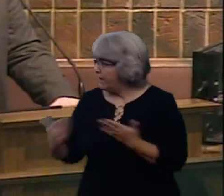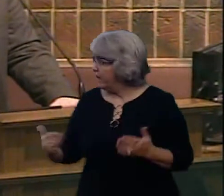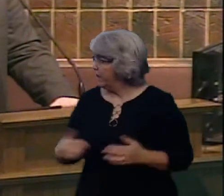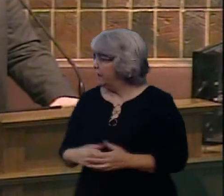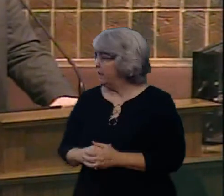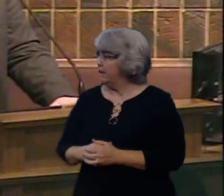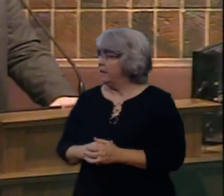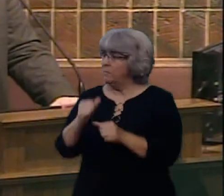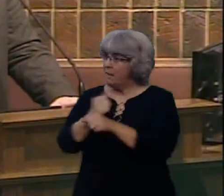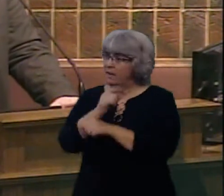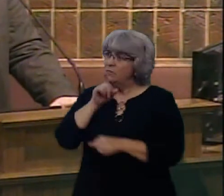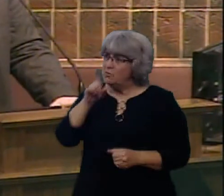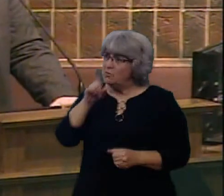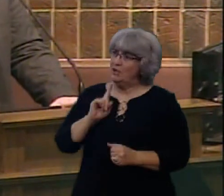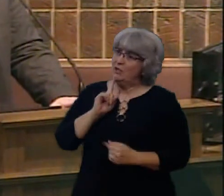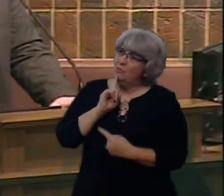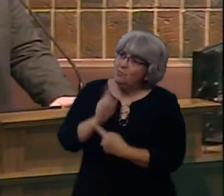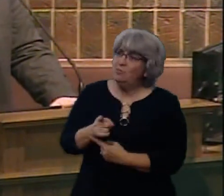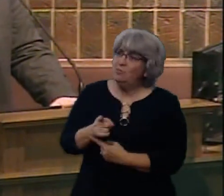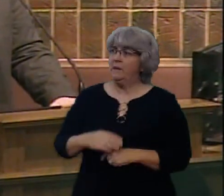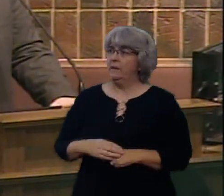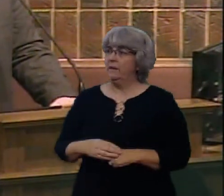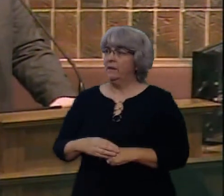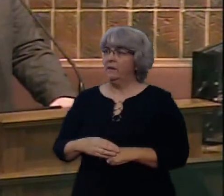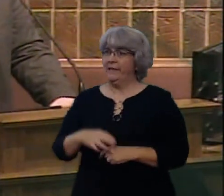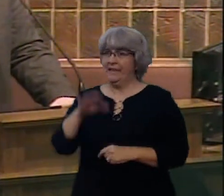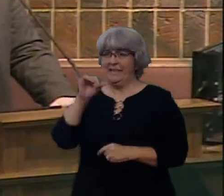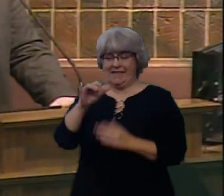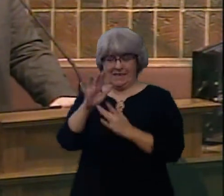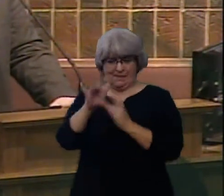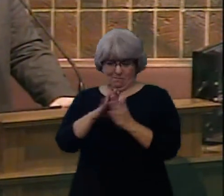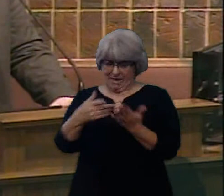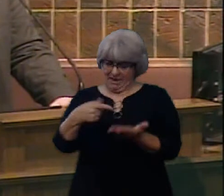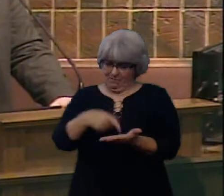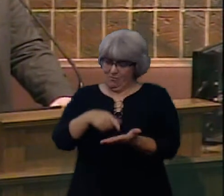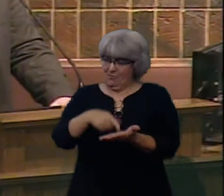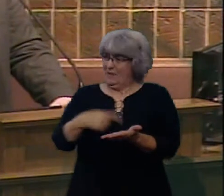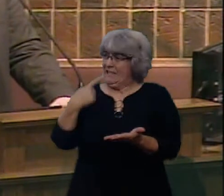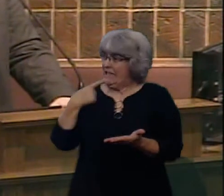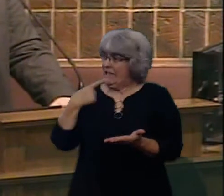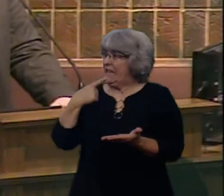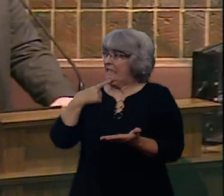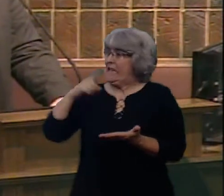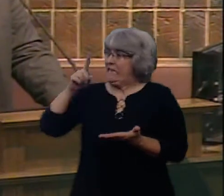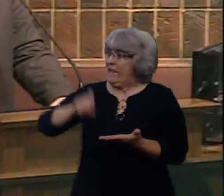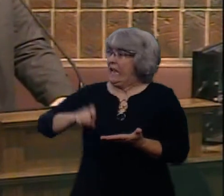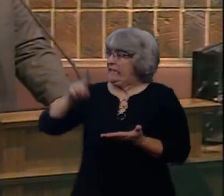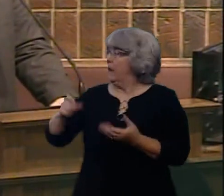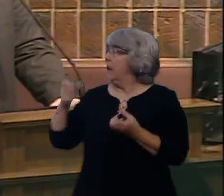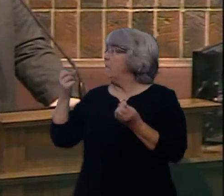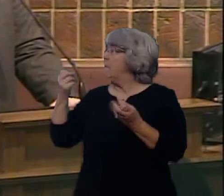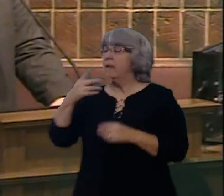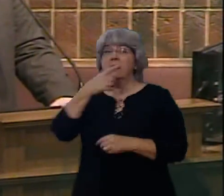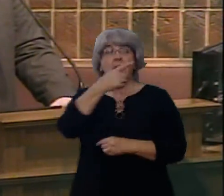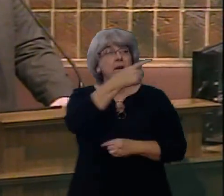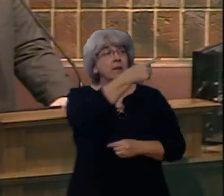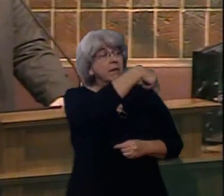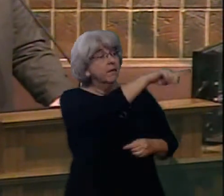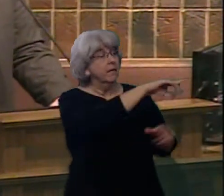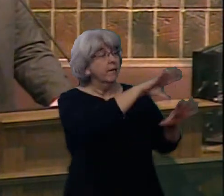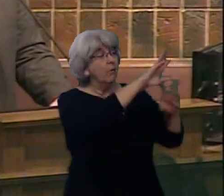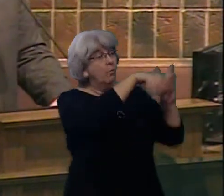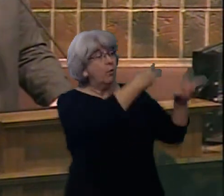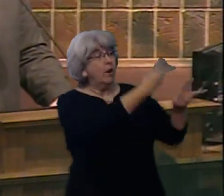true. And this is a unique aspect of the Bible, and which a lot of non-believers